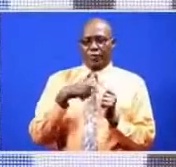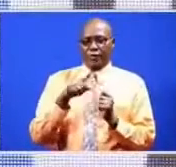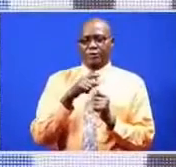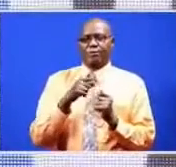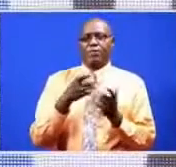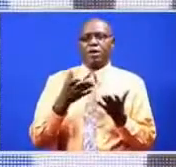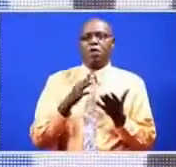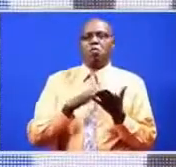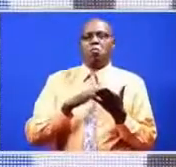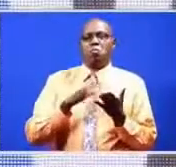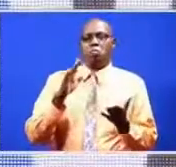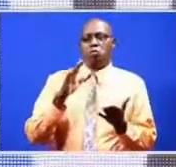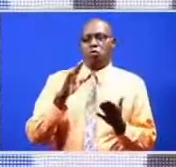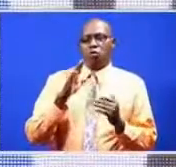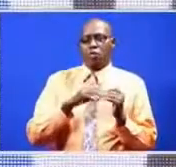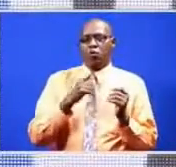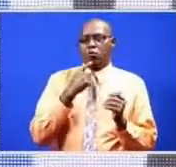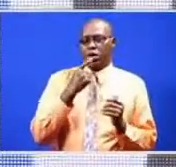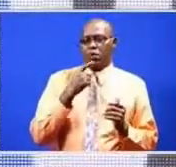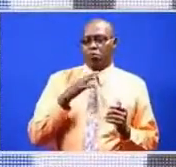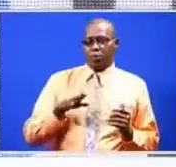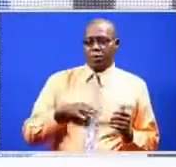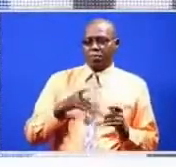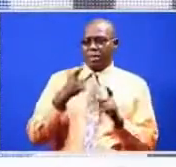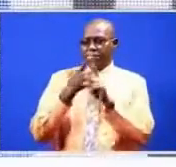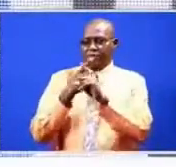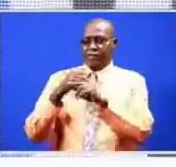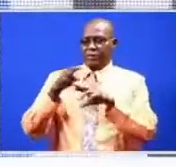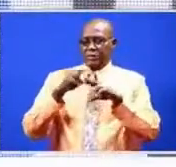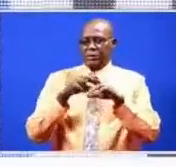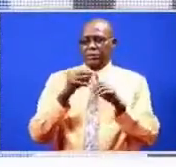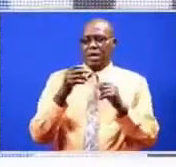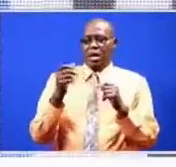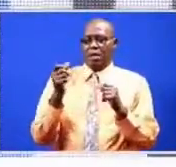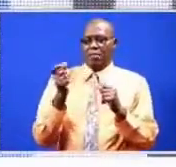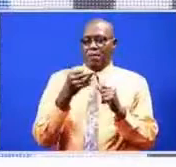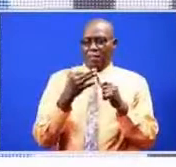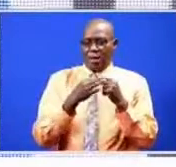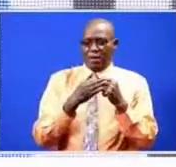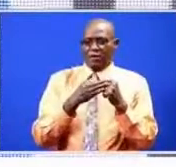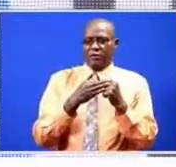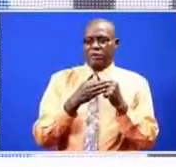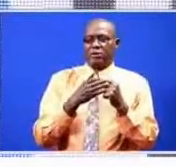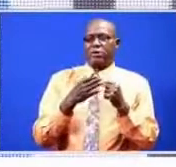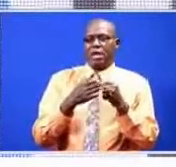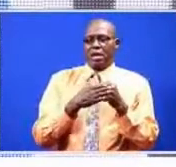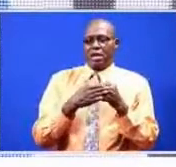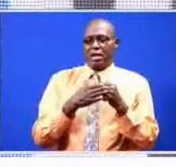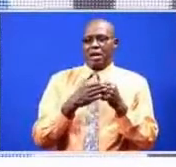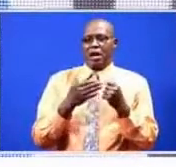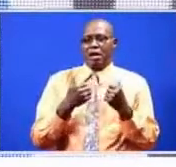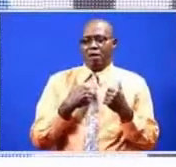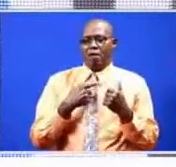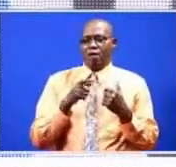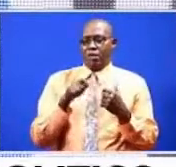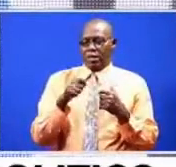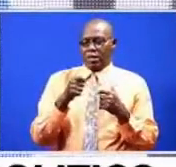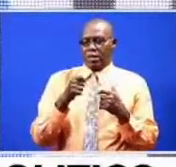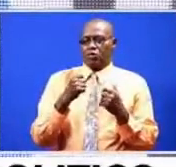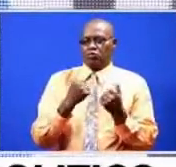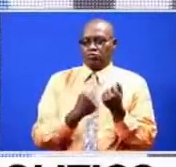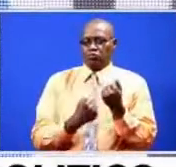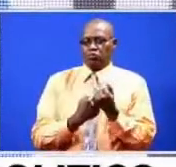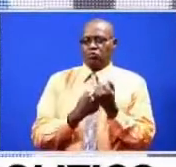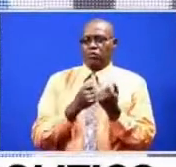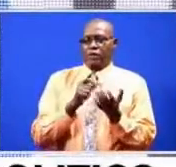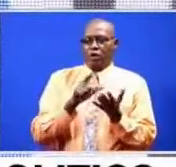More than 100 women running for various seats in the August 9th election have been given campaign kits to boost their local popularity and